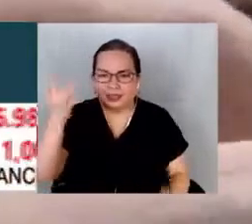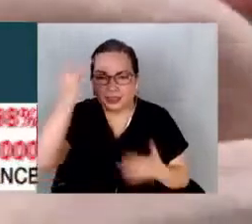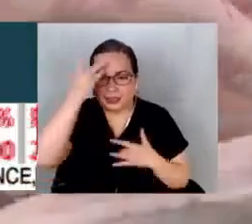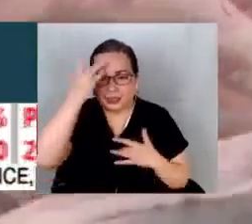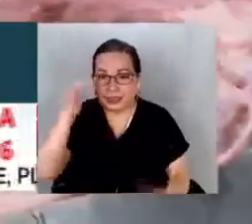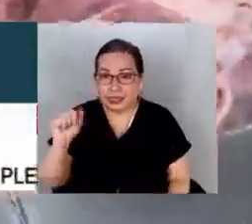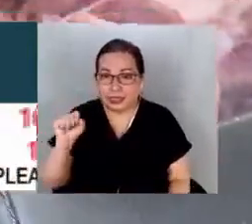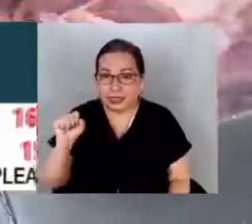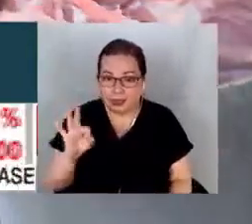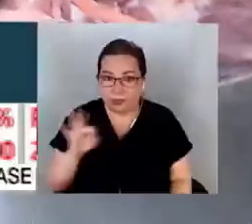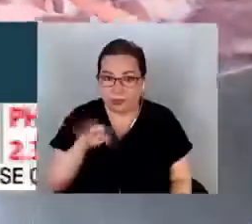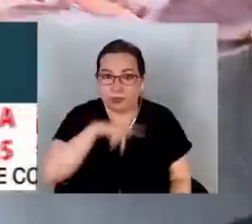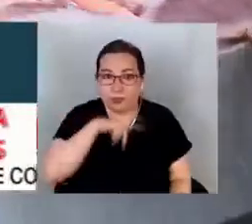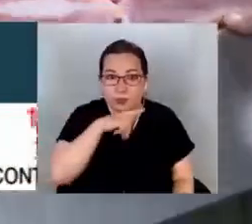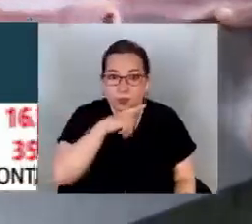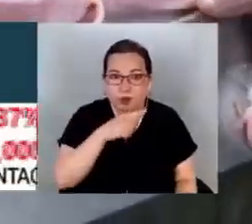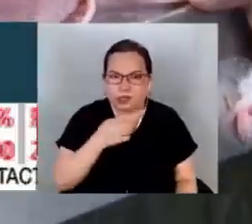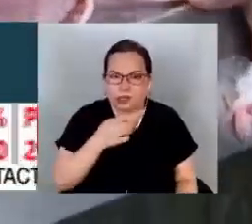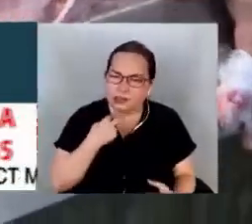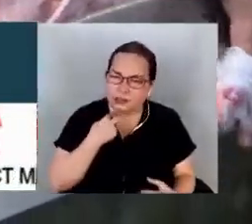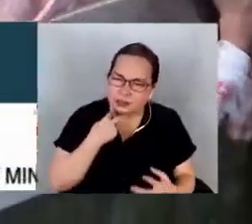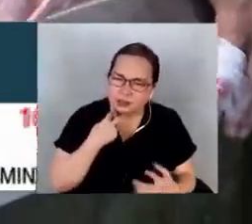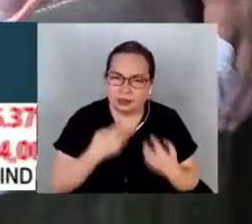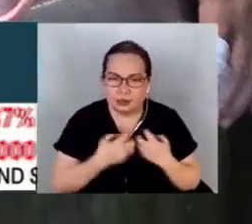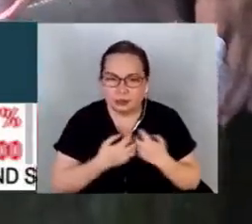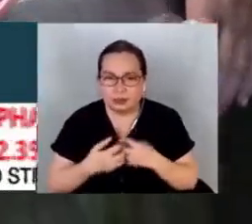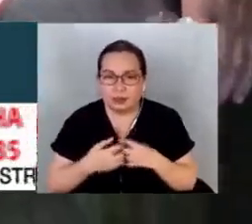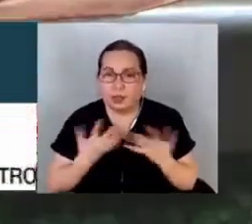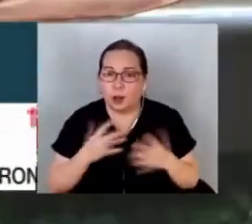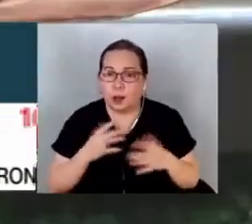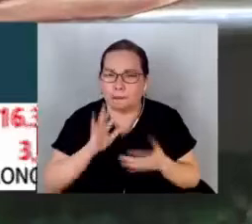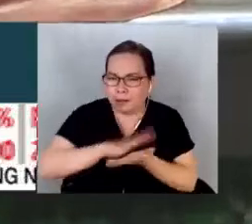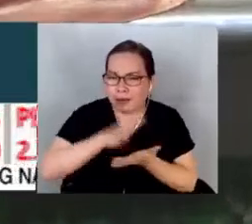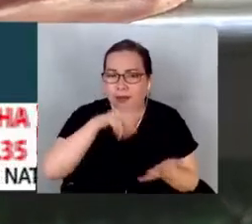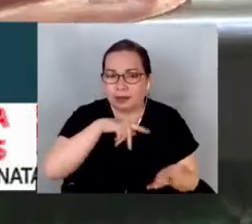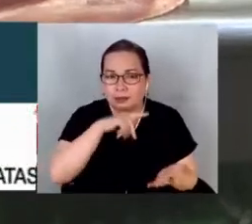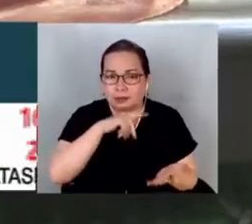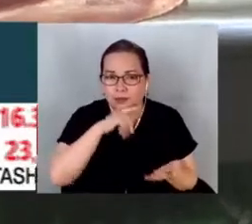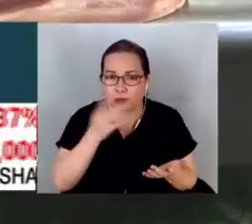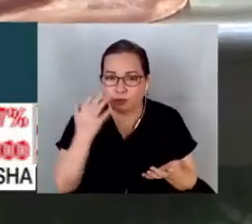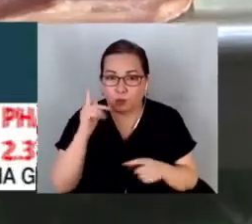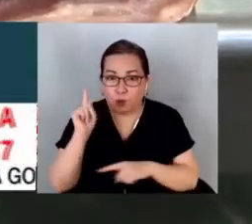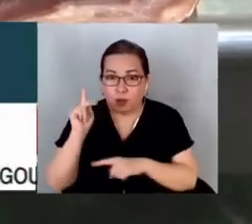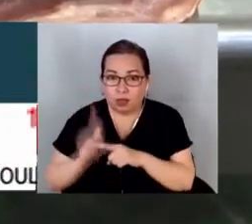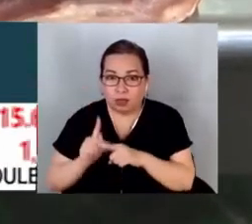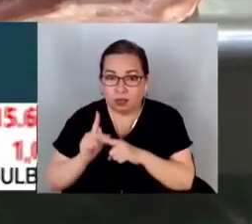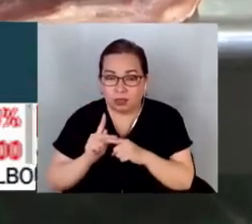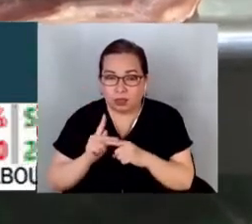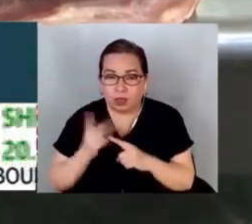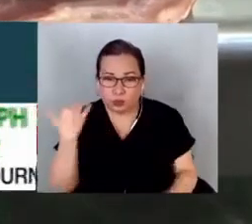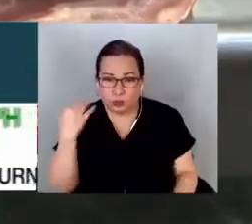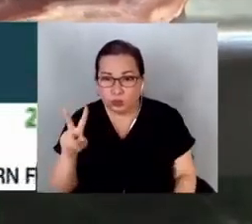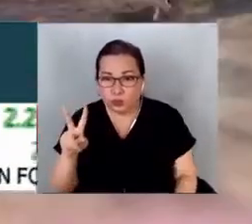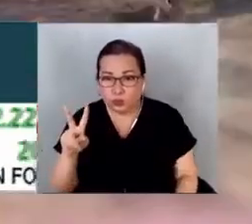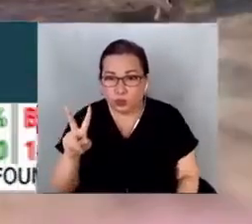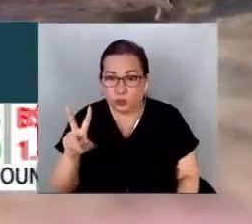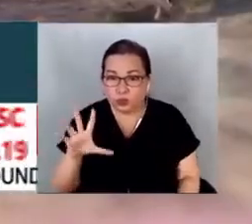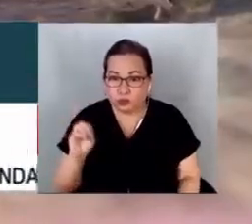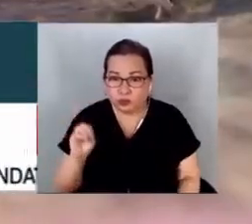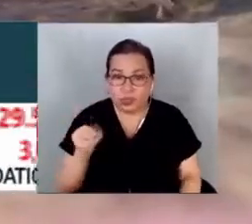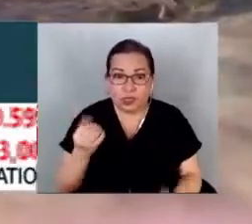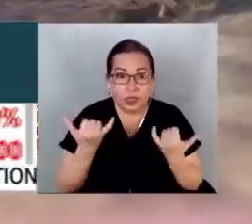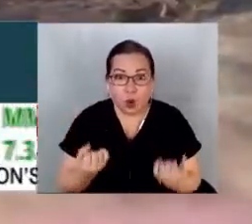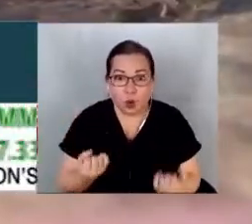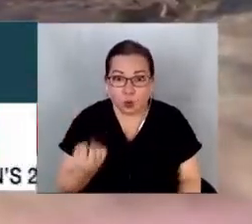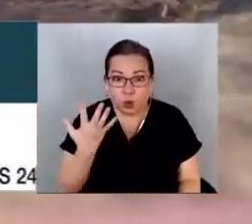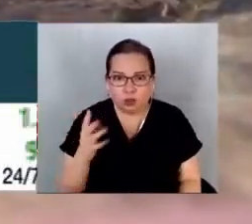to recover. Pork prices have spiked. A kilo of pork belly, which used to retail for 250 pesos last year, is